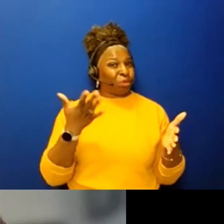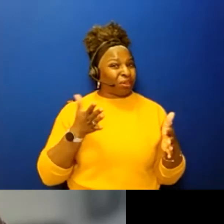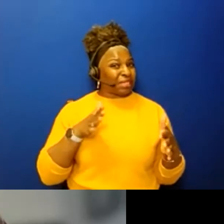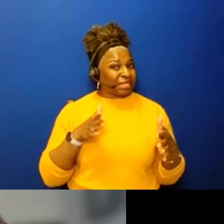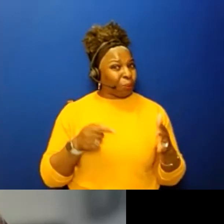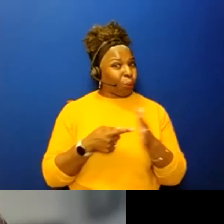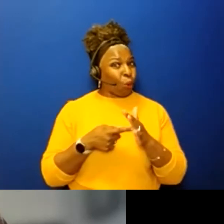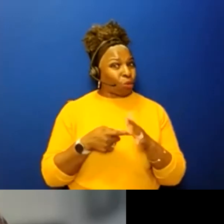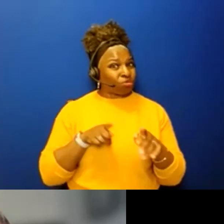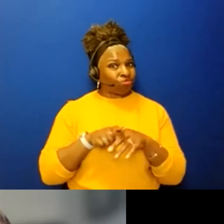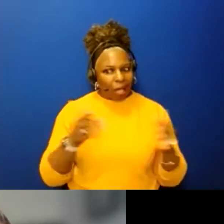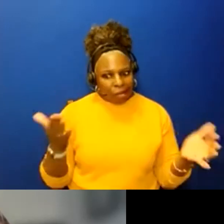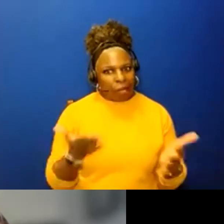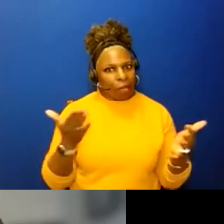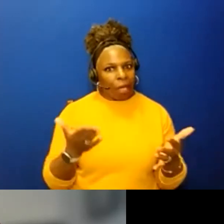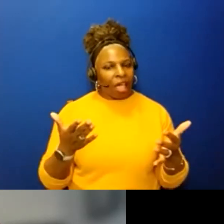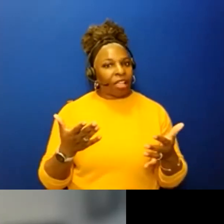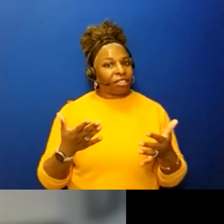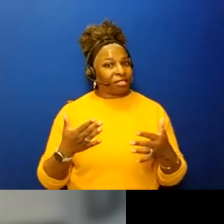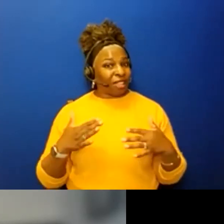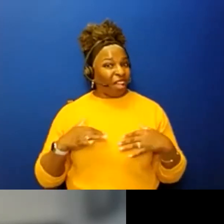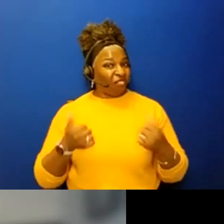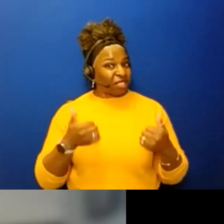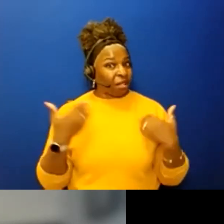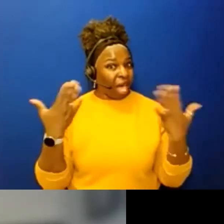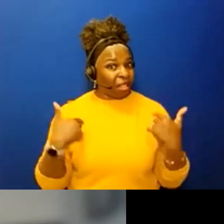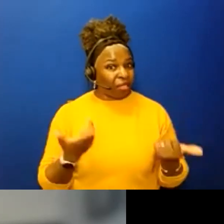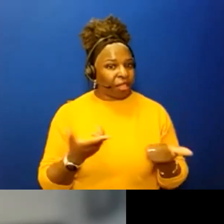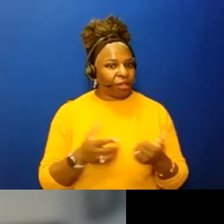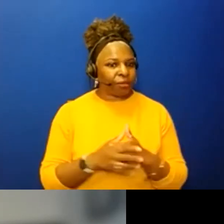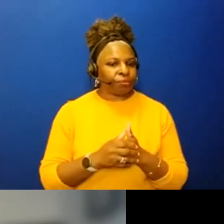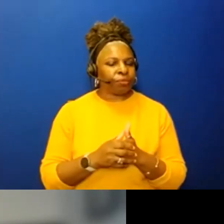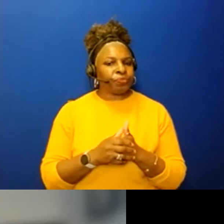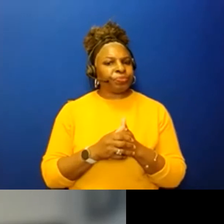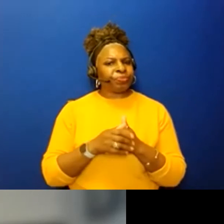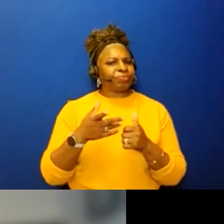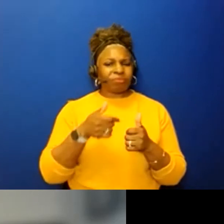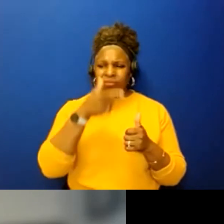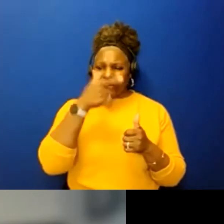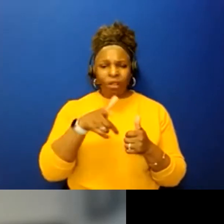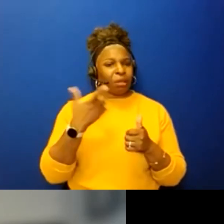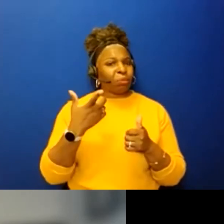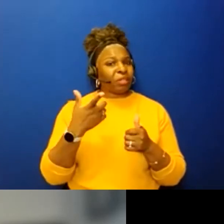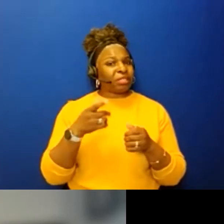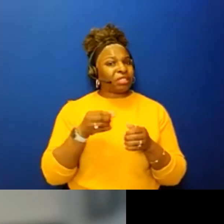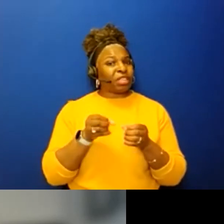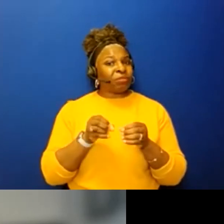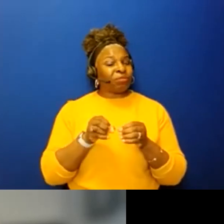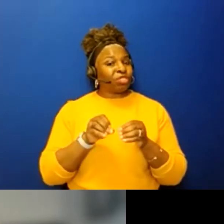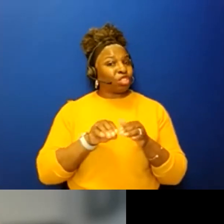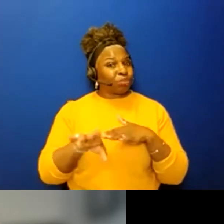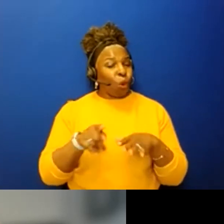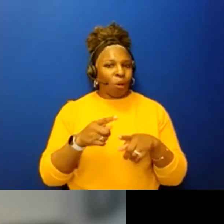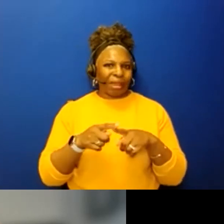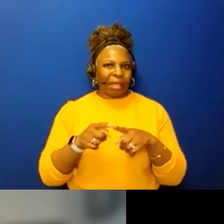space. Like I said, we were so fortunate to have the support of Sport England over the last couple of years, but it certainly is